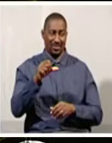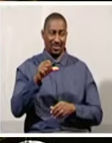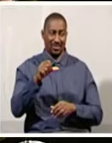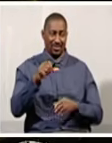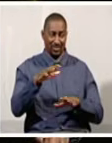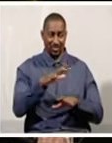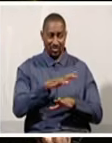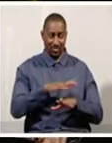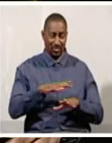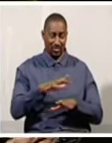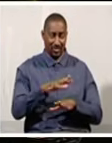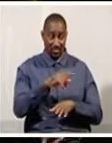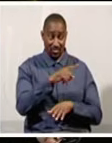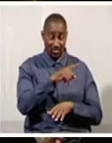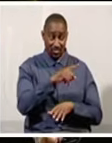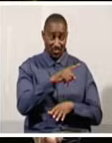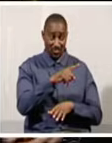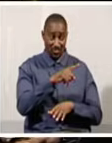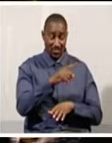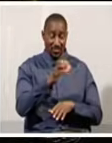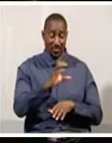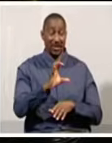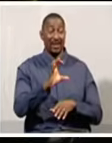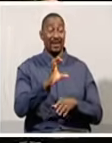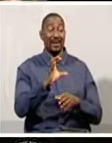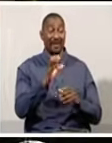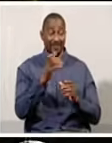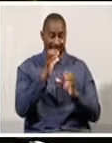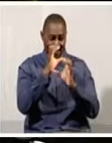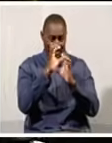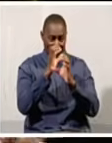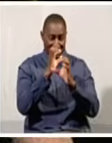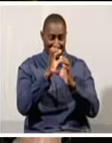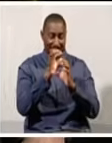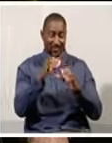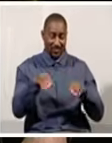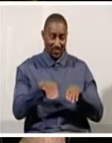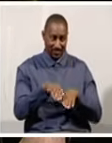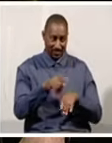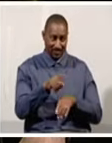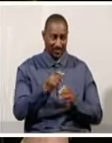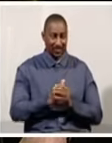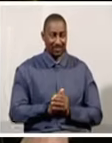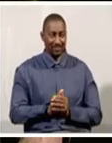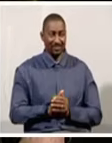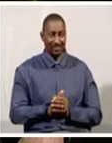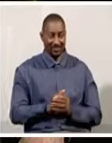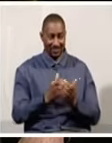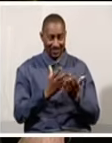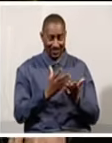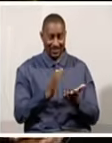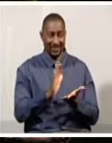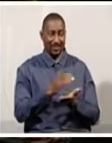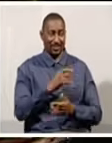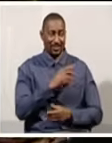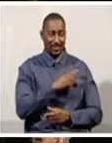your career as a journalist is a lot of ups and downs and major mm-hmm. events that sort of make up that career. Mm. And you're expected to stay professional even if